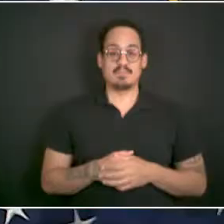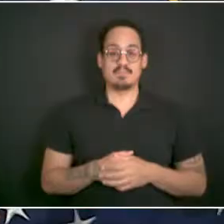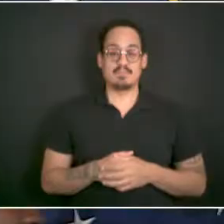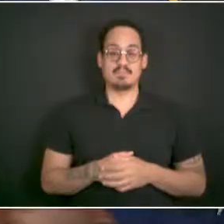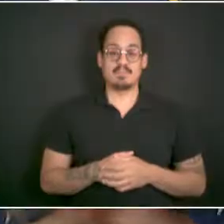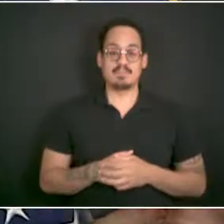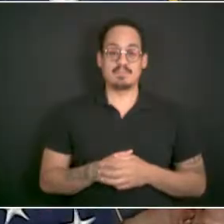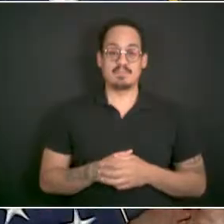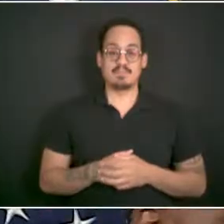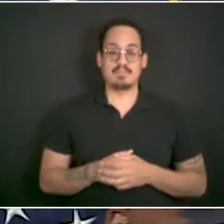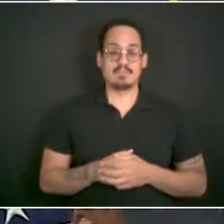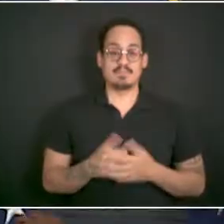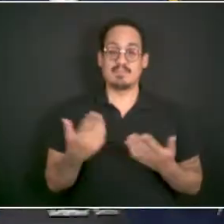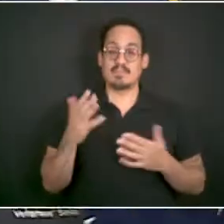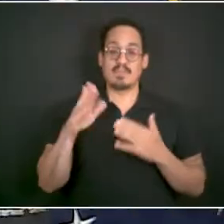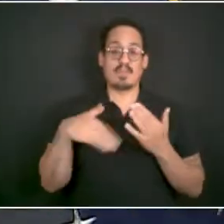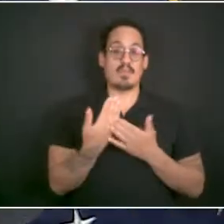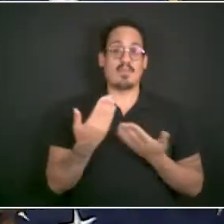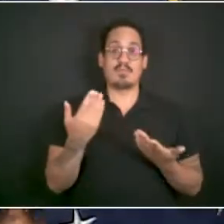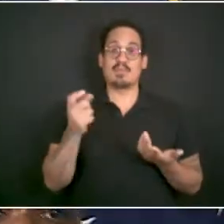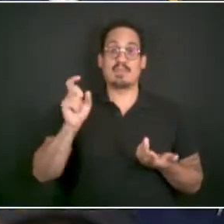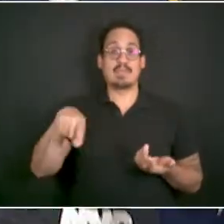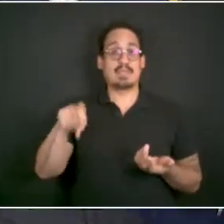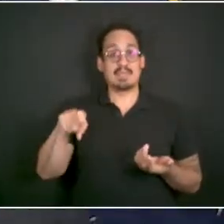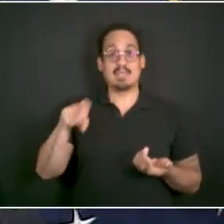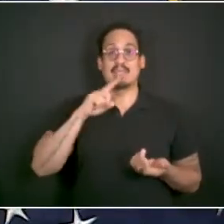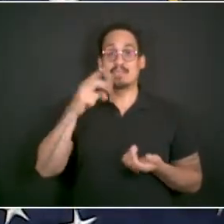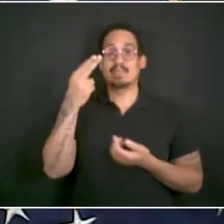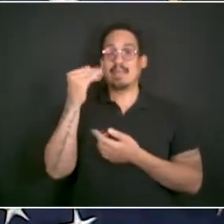All you need is Hendon and Cumbo. Hitting